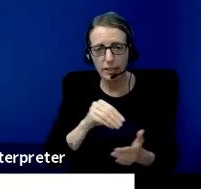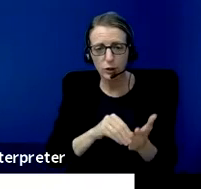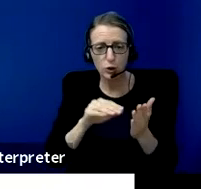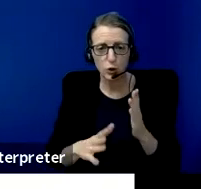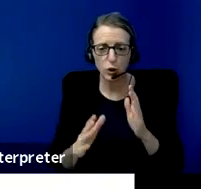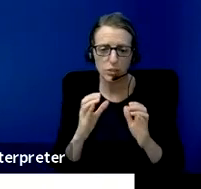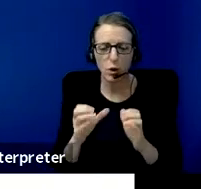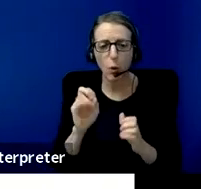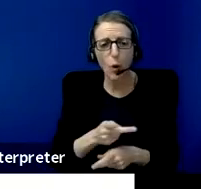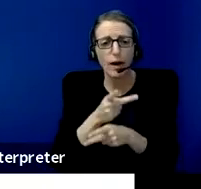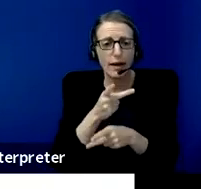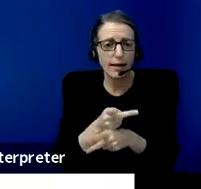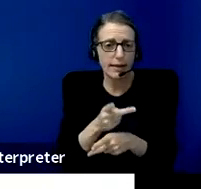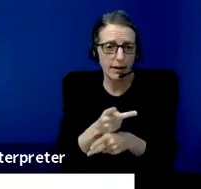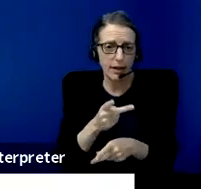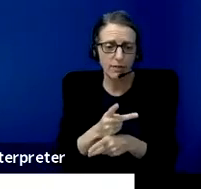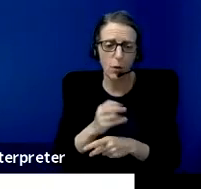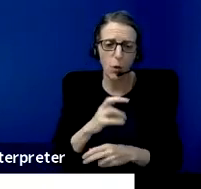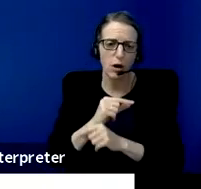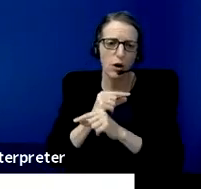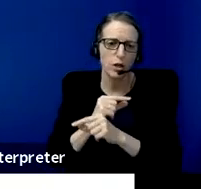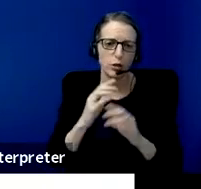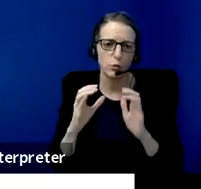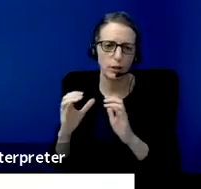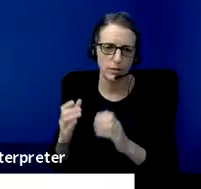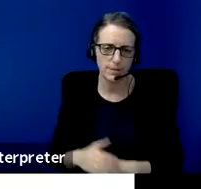or caregiver communications, or guardian communications.